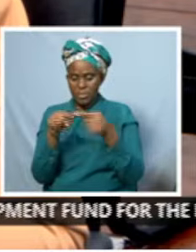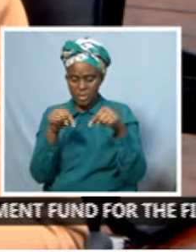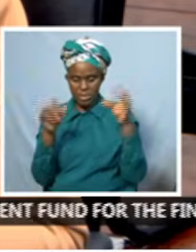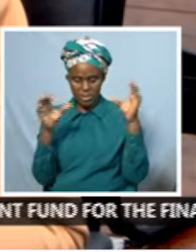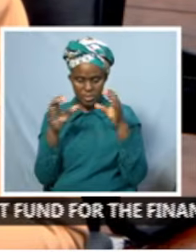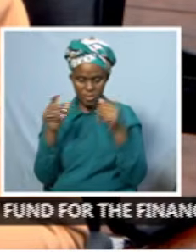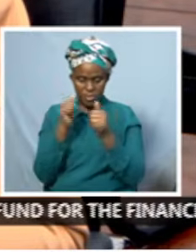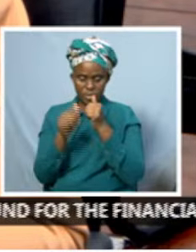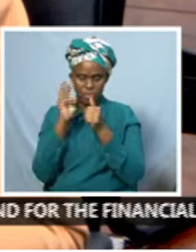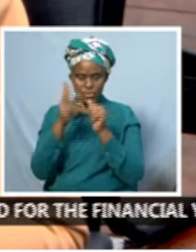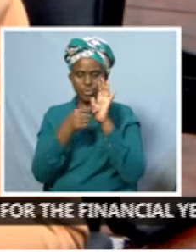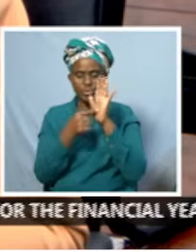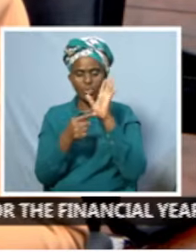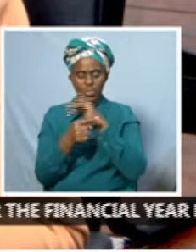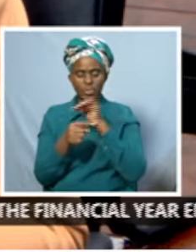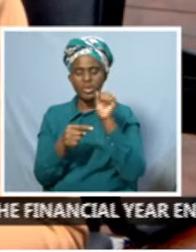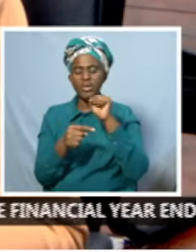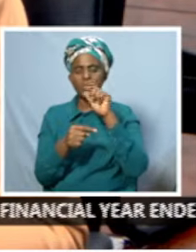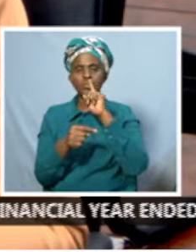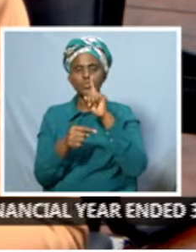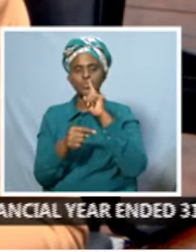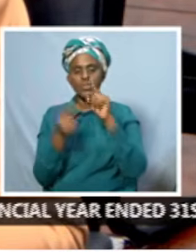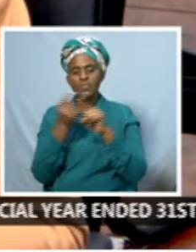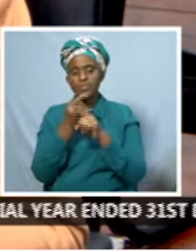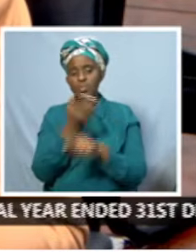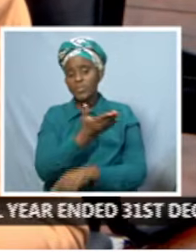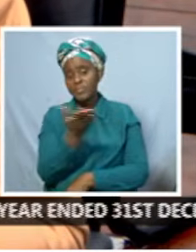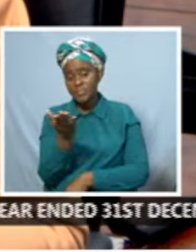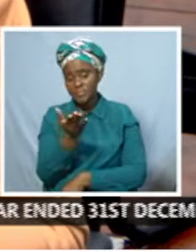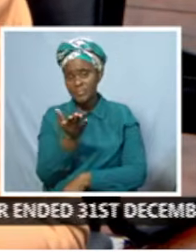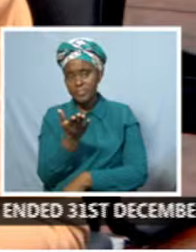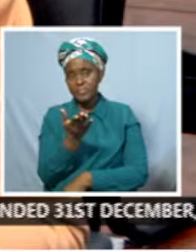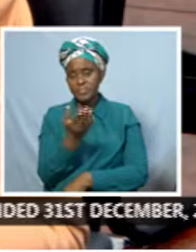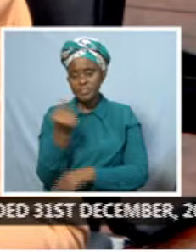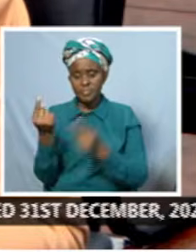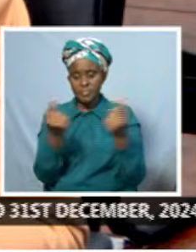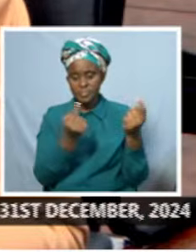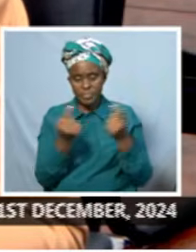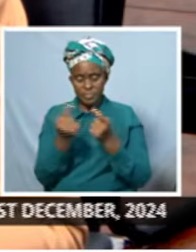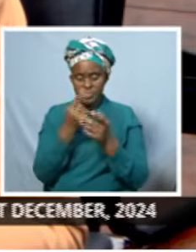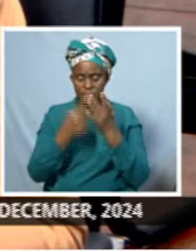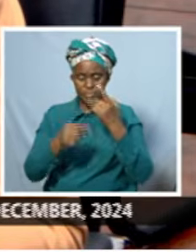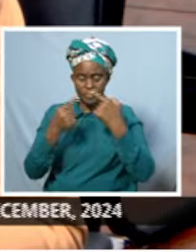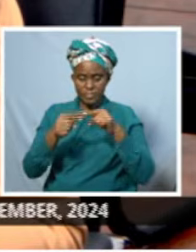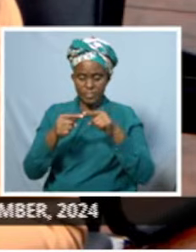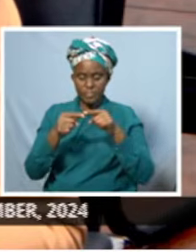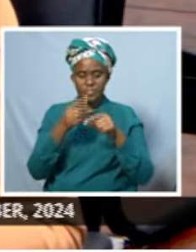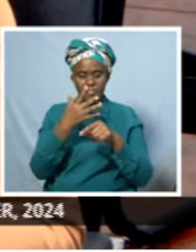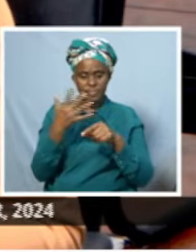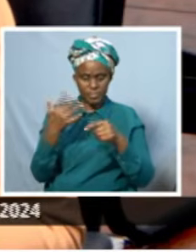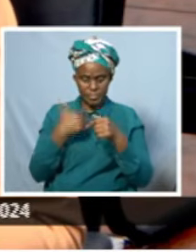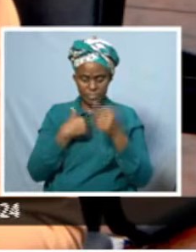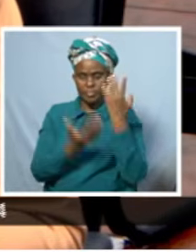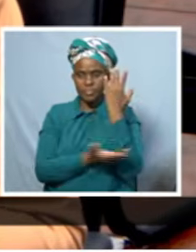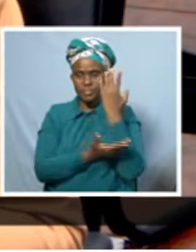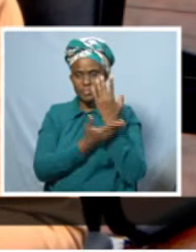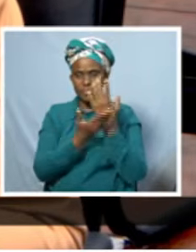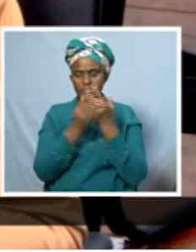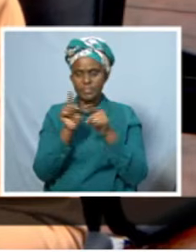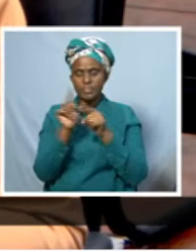committee, which would show that indeed, from this scenario which happened, things have improved